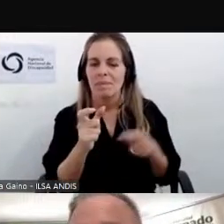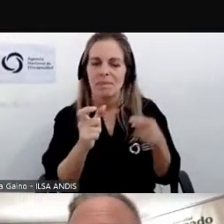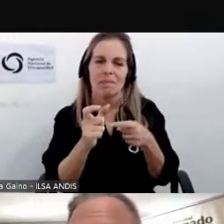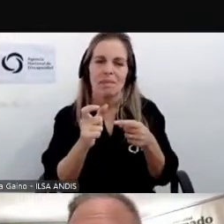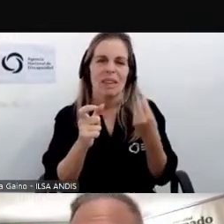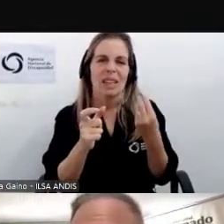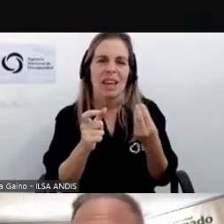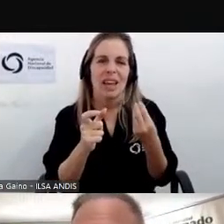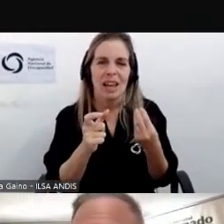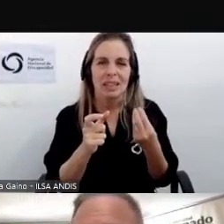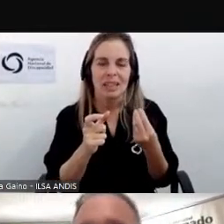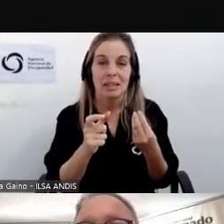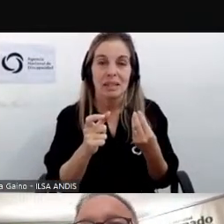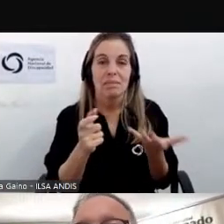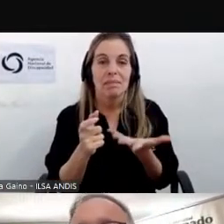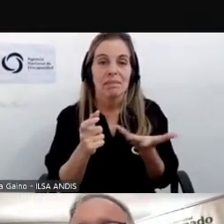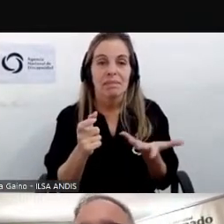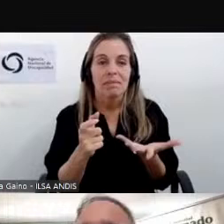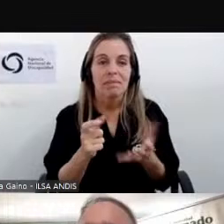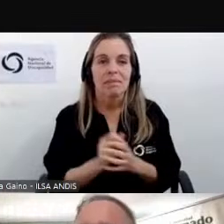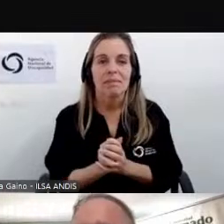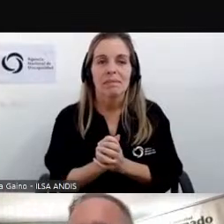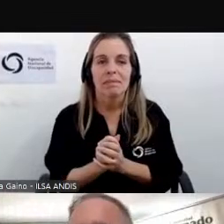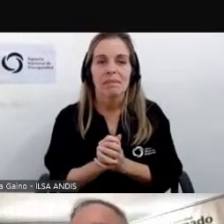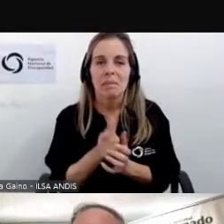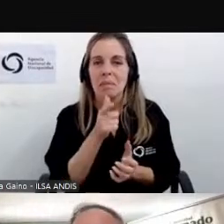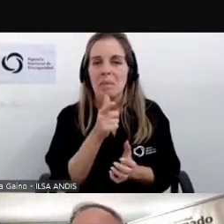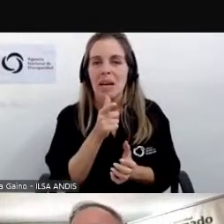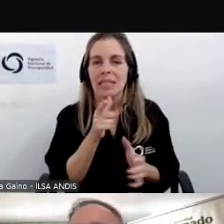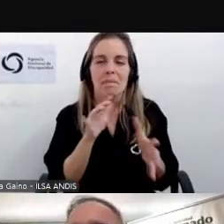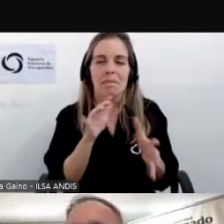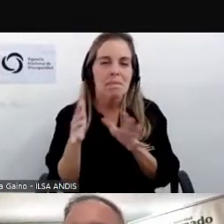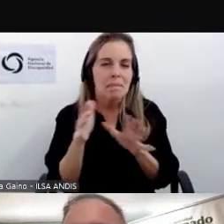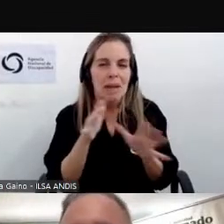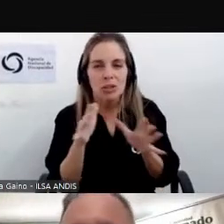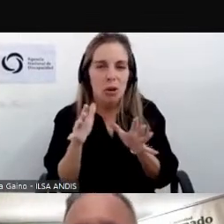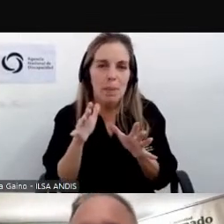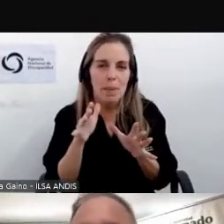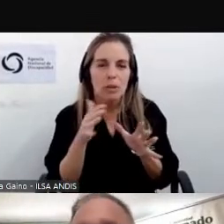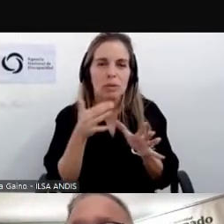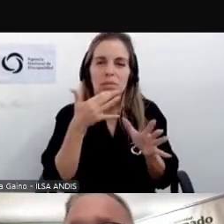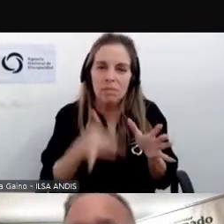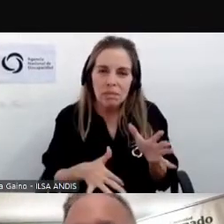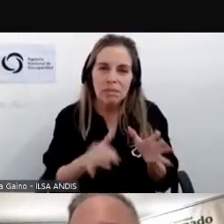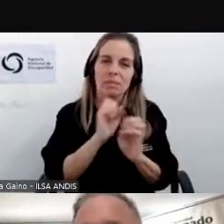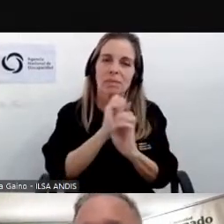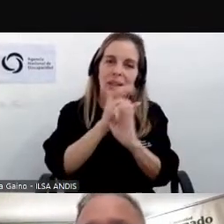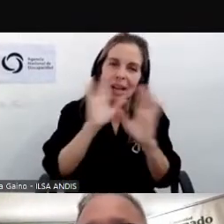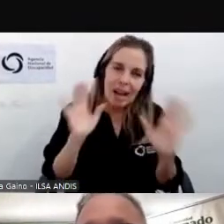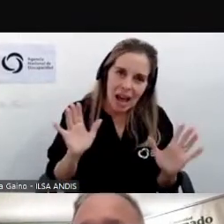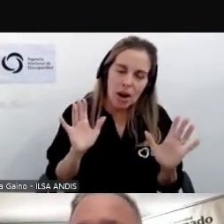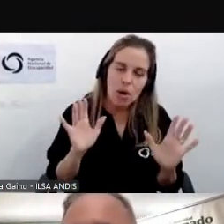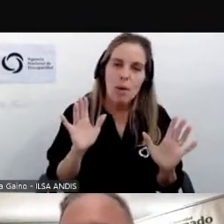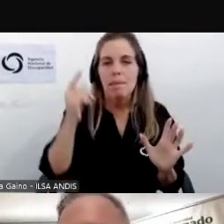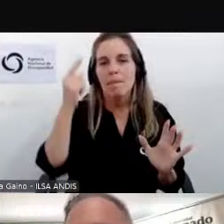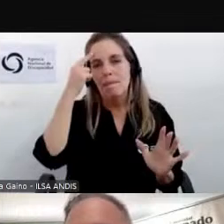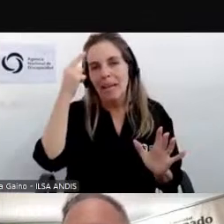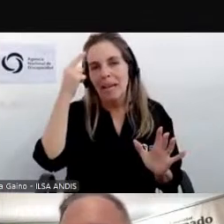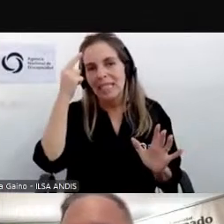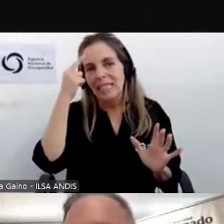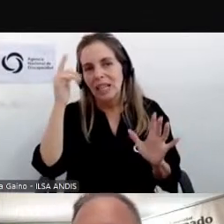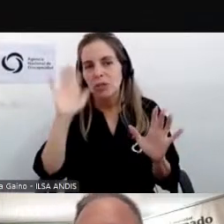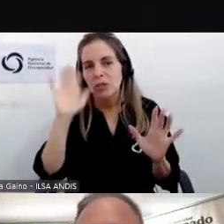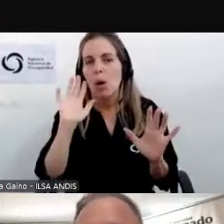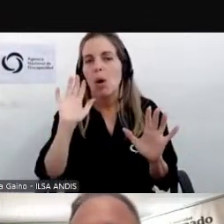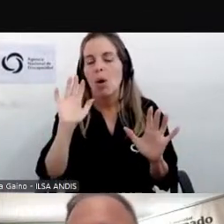which is, what is this notion, this concept that seems